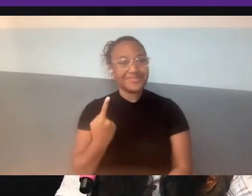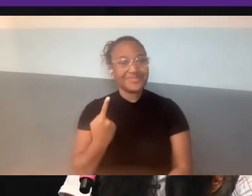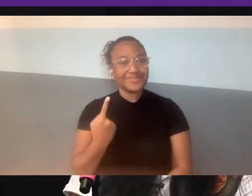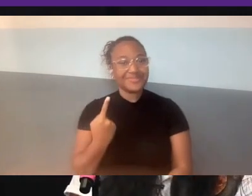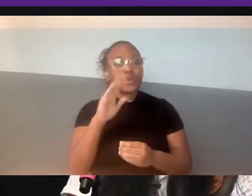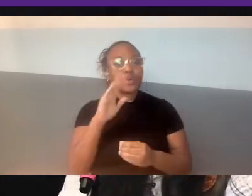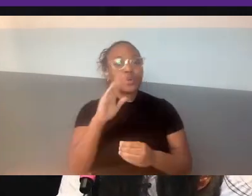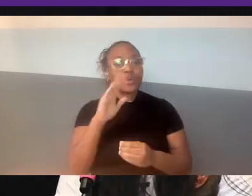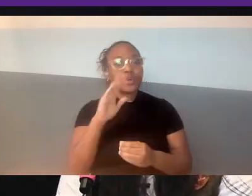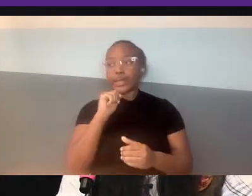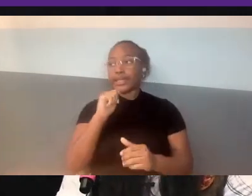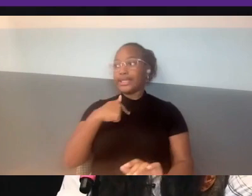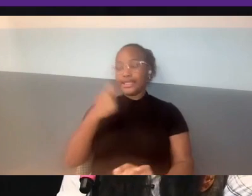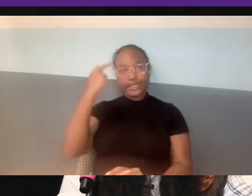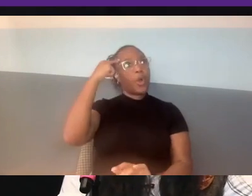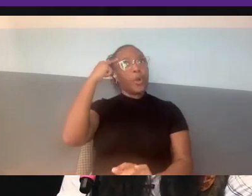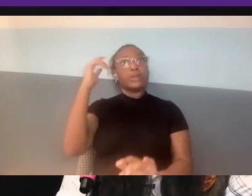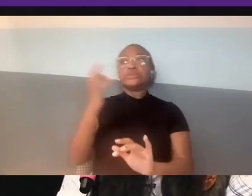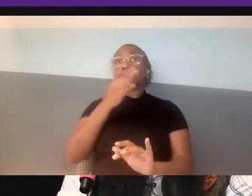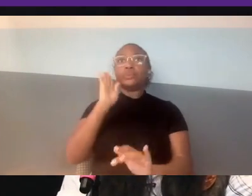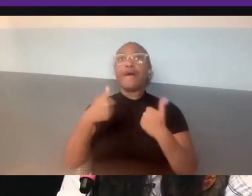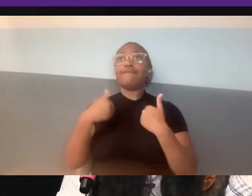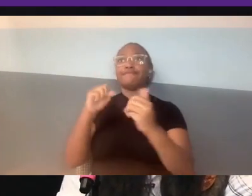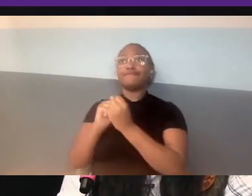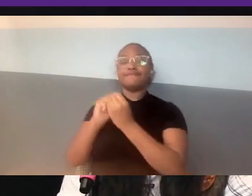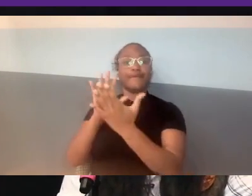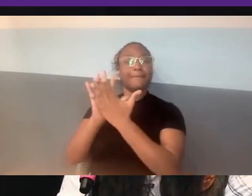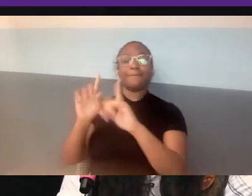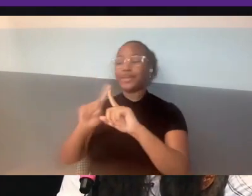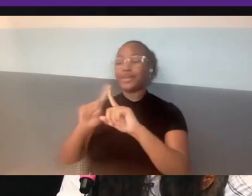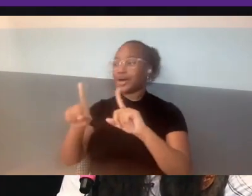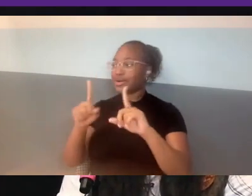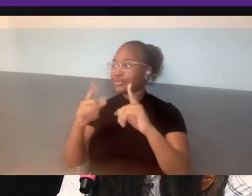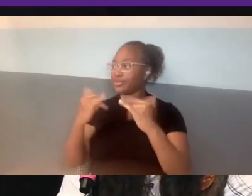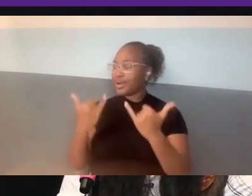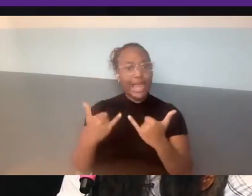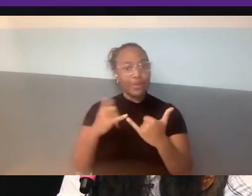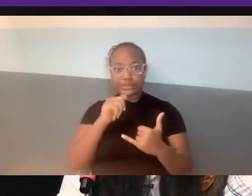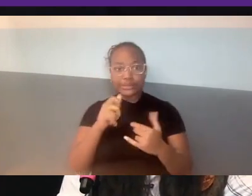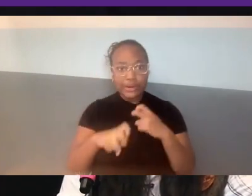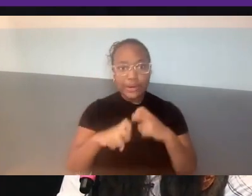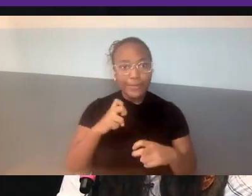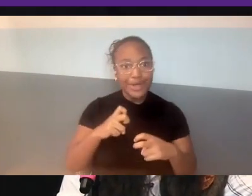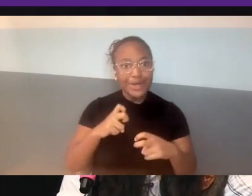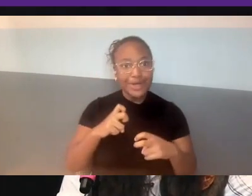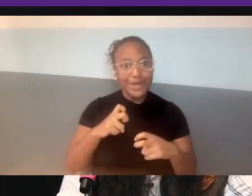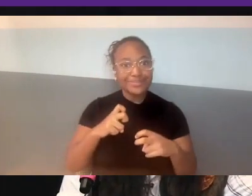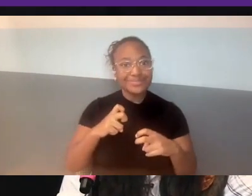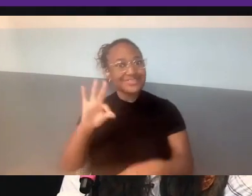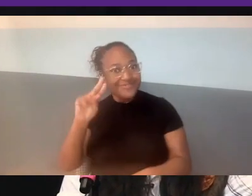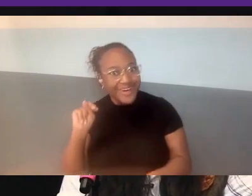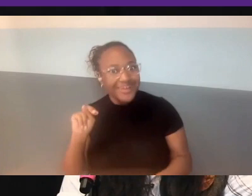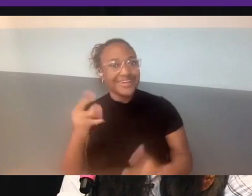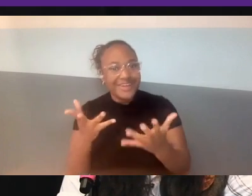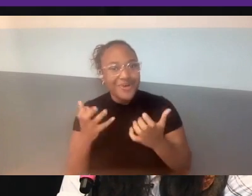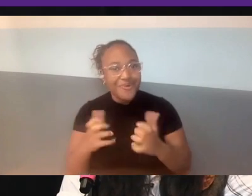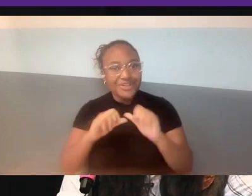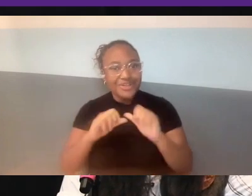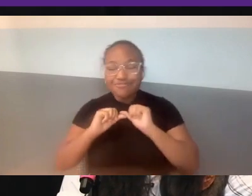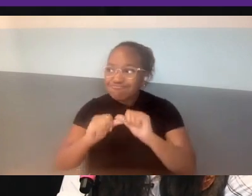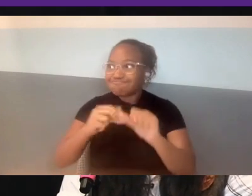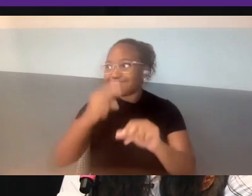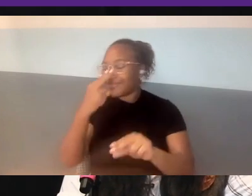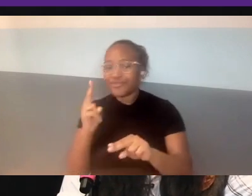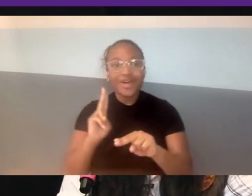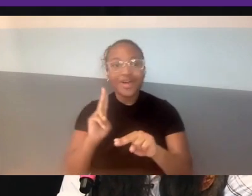but we don't have a lot of static, right? Like, it's fun, and I'm like, let it be fun. Why probe and look for things? And not saying that we